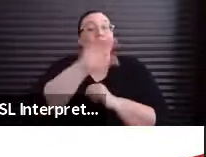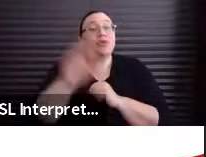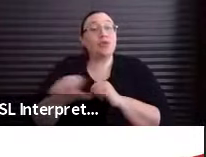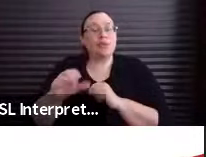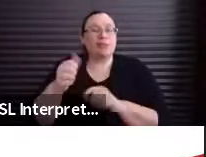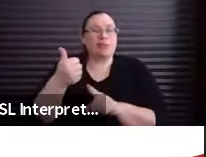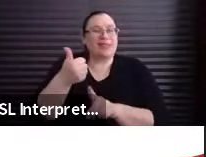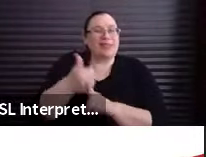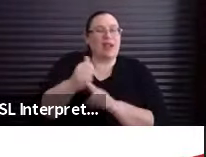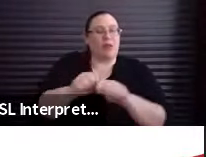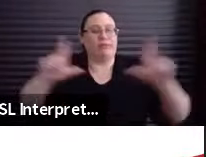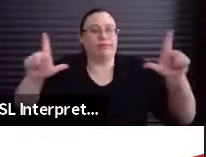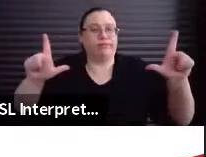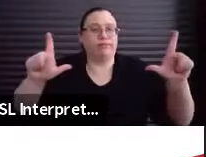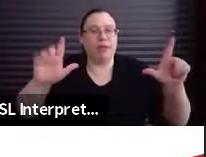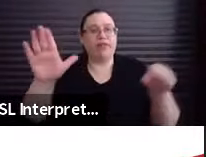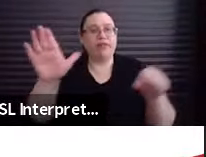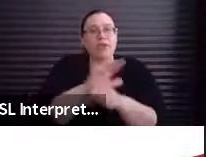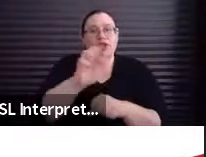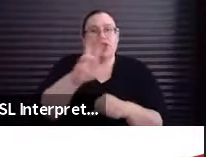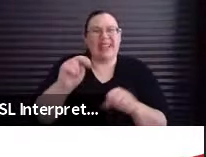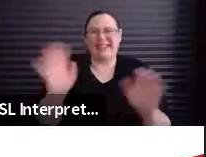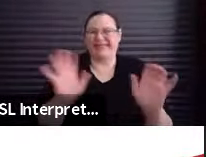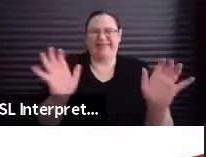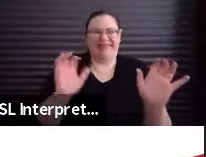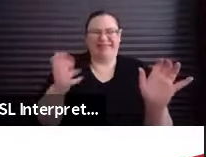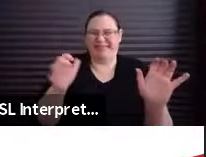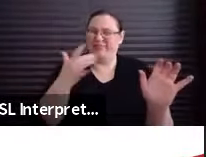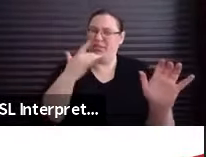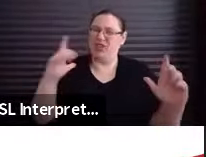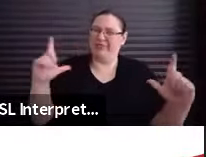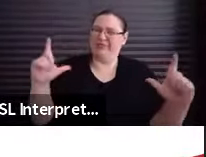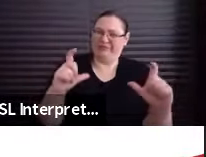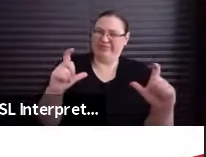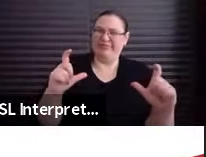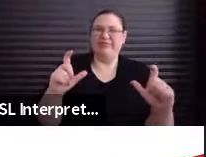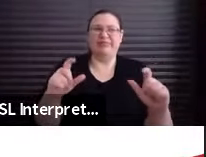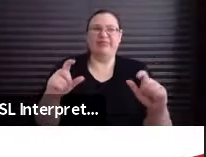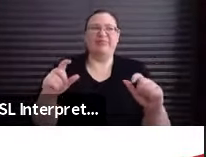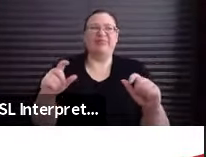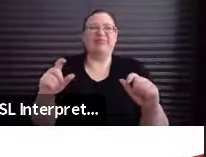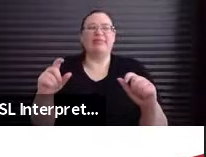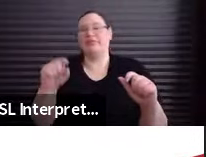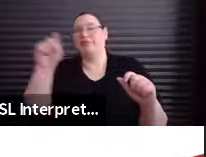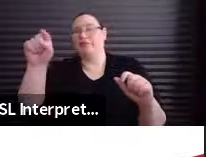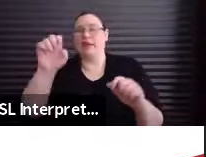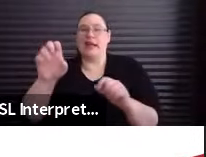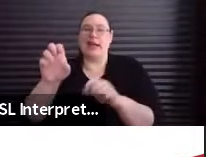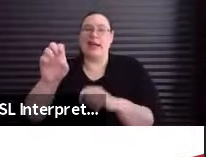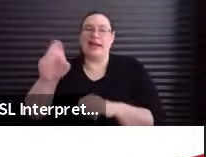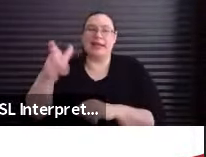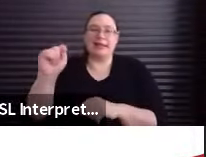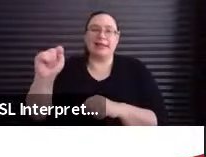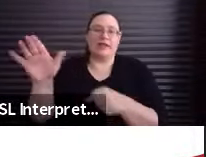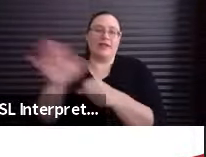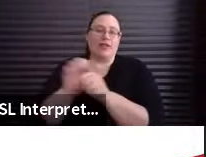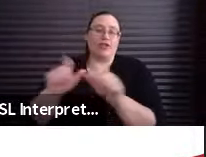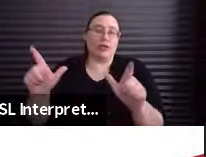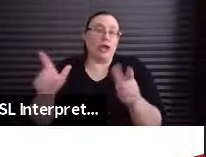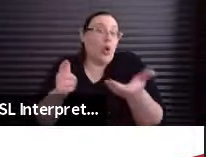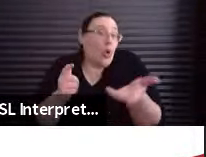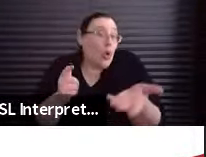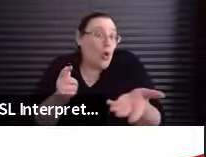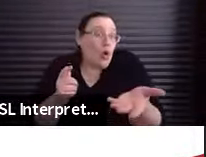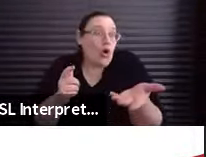itself in full screen. And if you want to leave full screen, you simply come to the view menu, click on exit full screen, or you can even hit